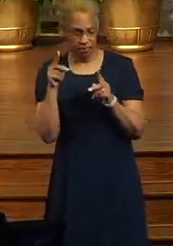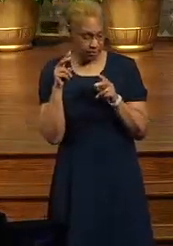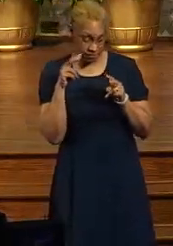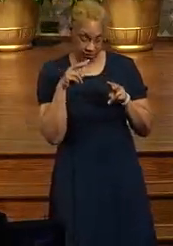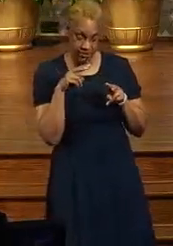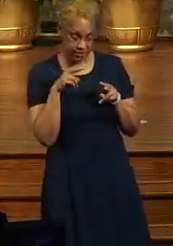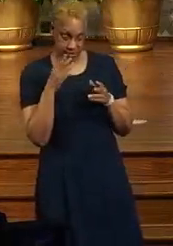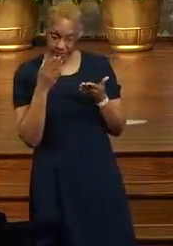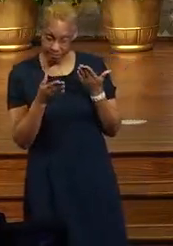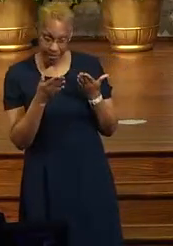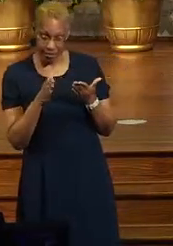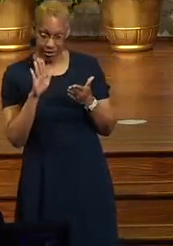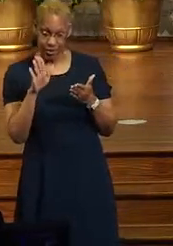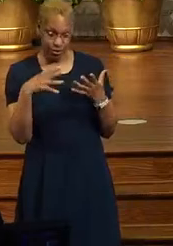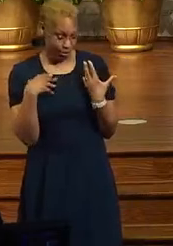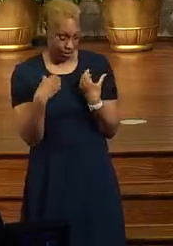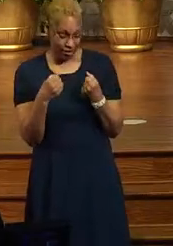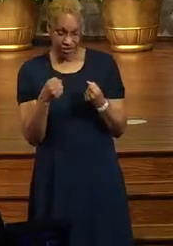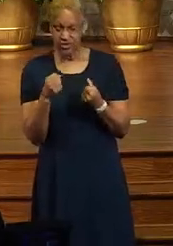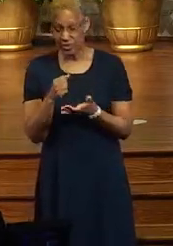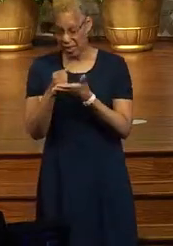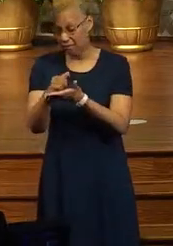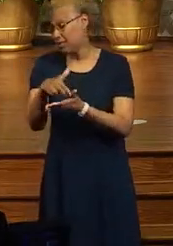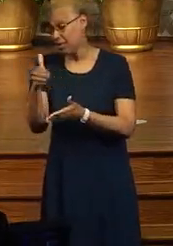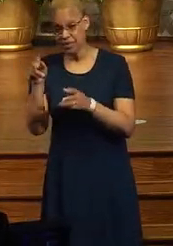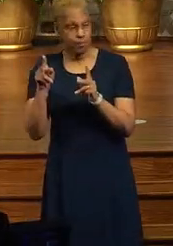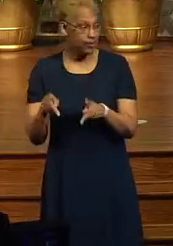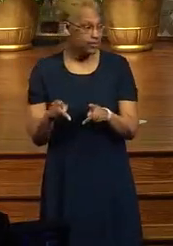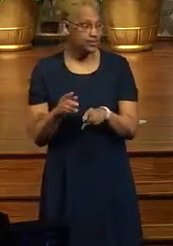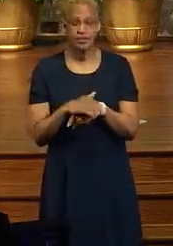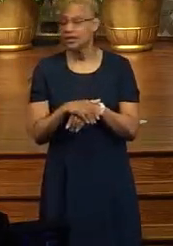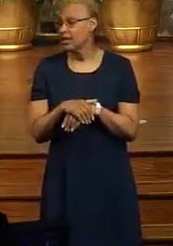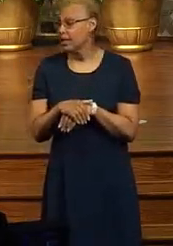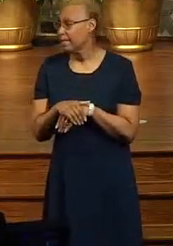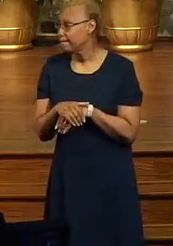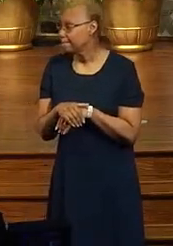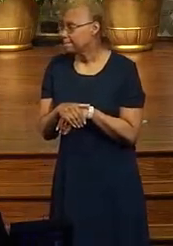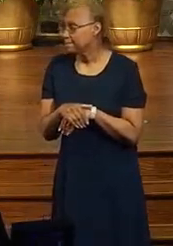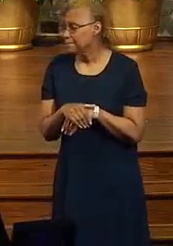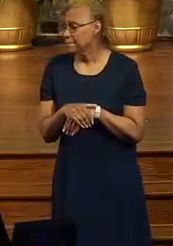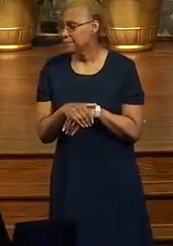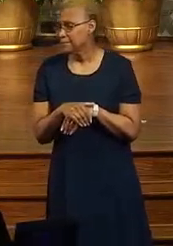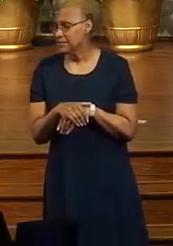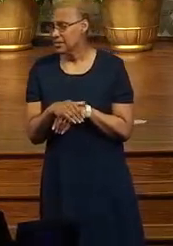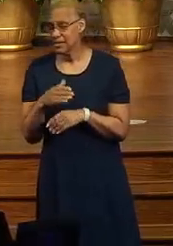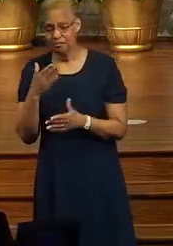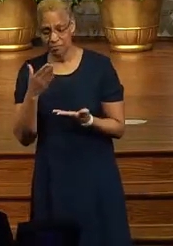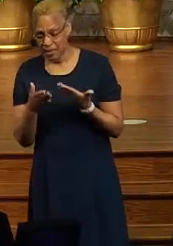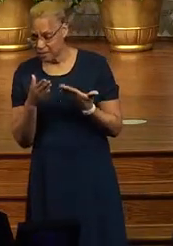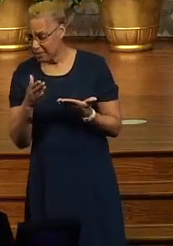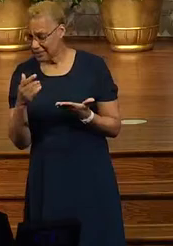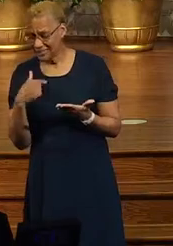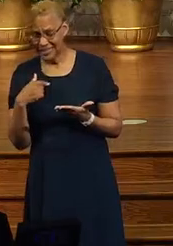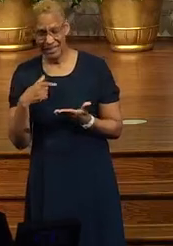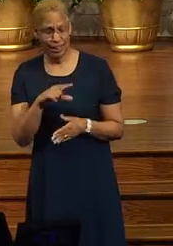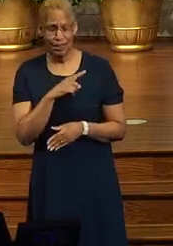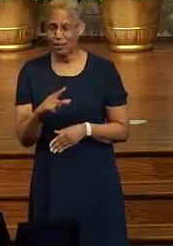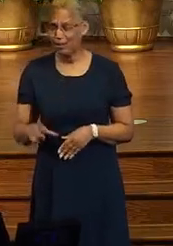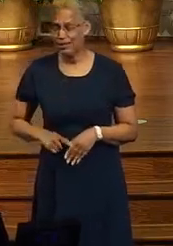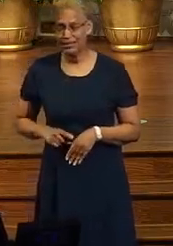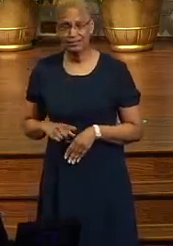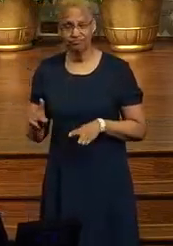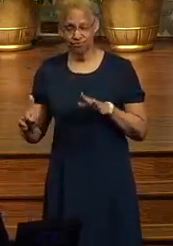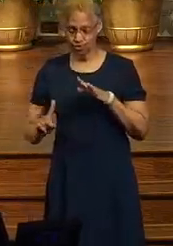move. If you are ready and you're saying, Lord, I'm going to give you my all in all. I came in today damaged. I came